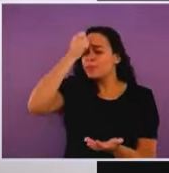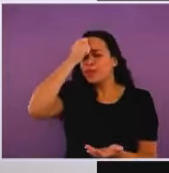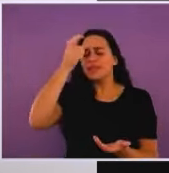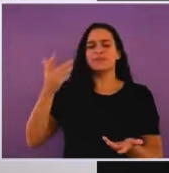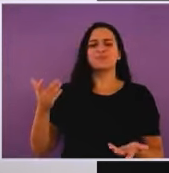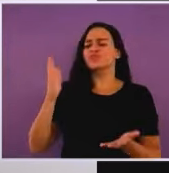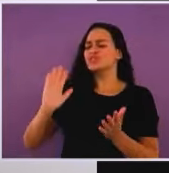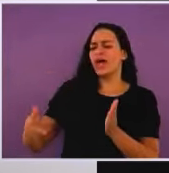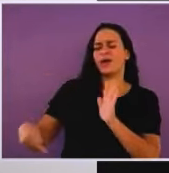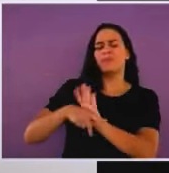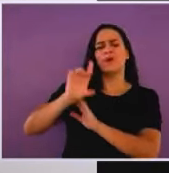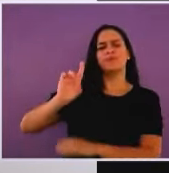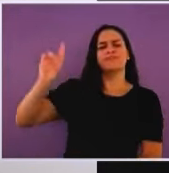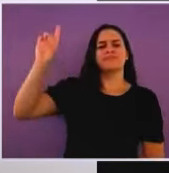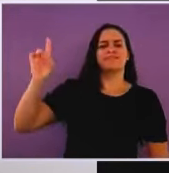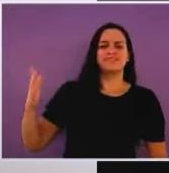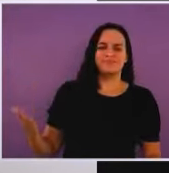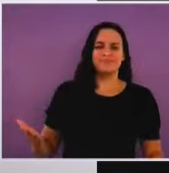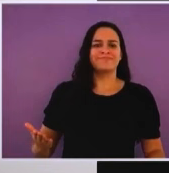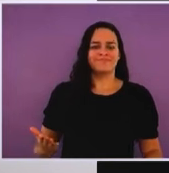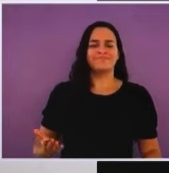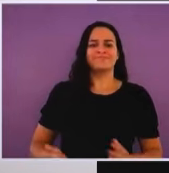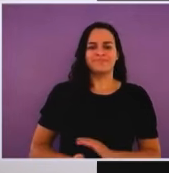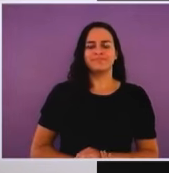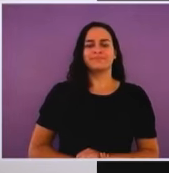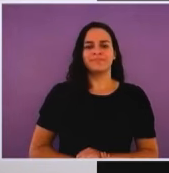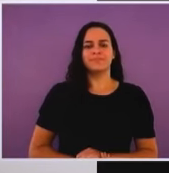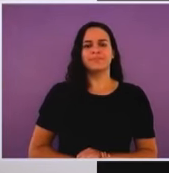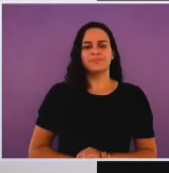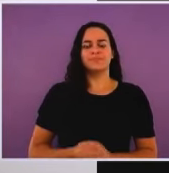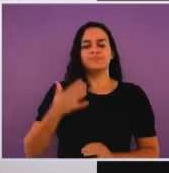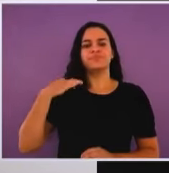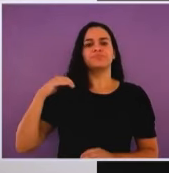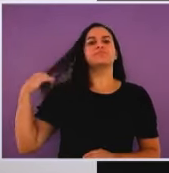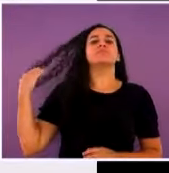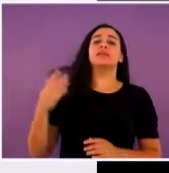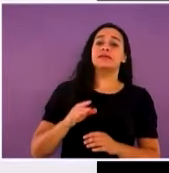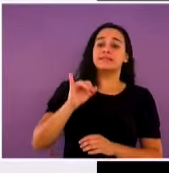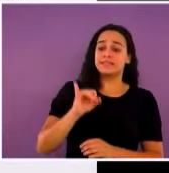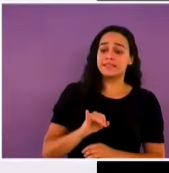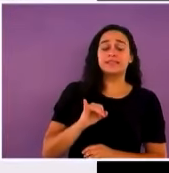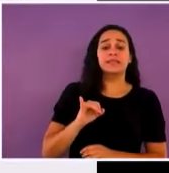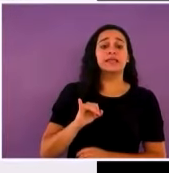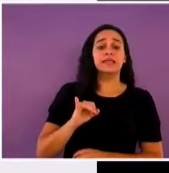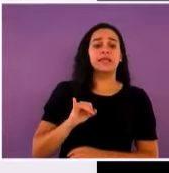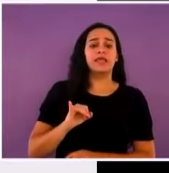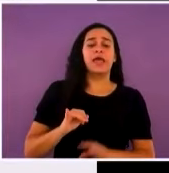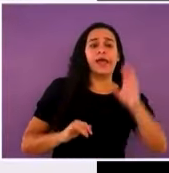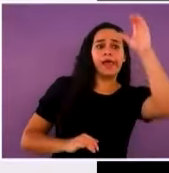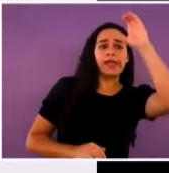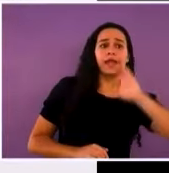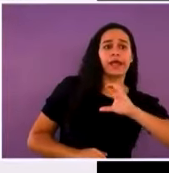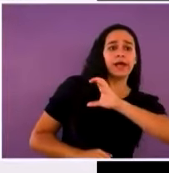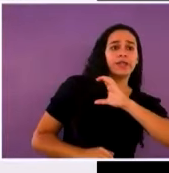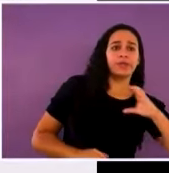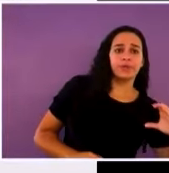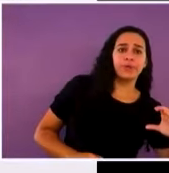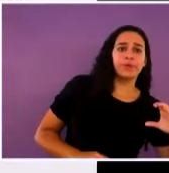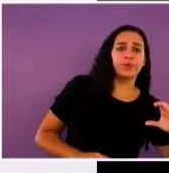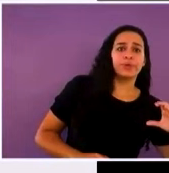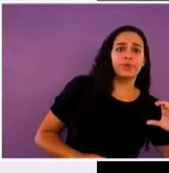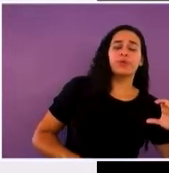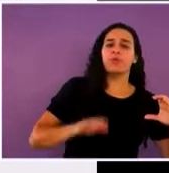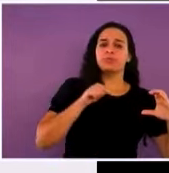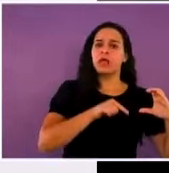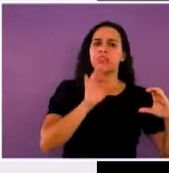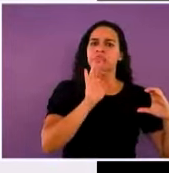are already united. Those who are Jews, they don't need to convert. Aqueles que são católicos, não são católicos, mas